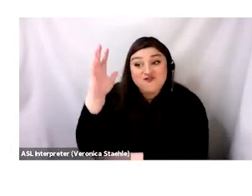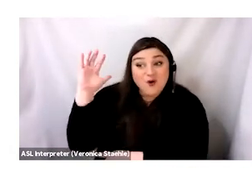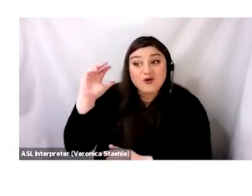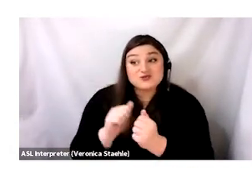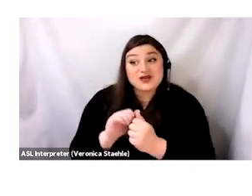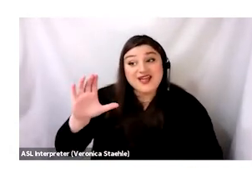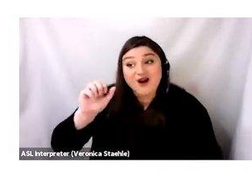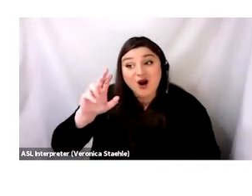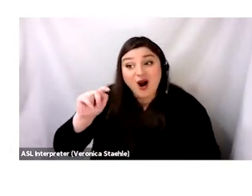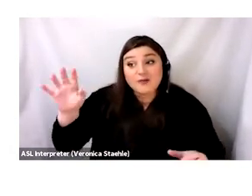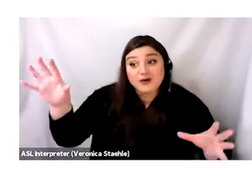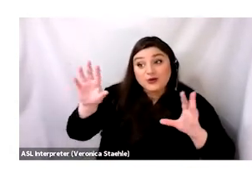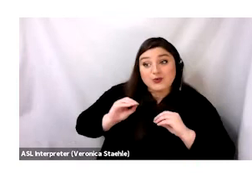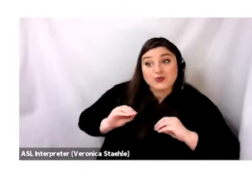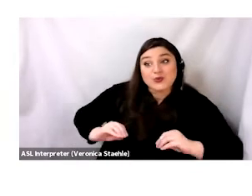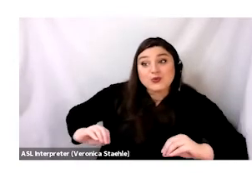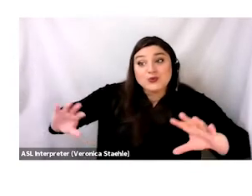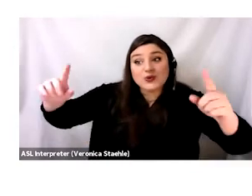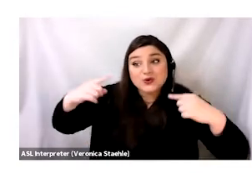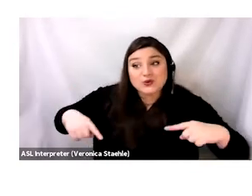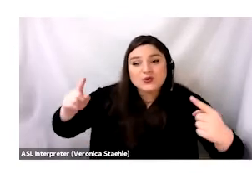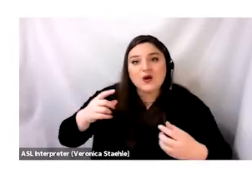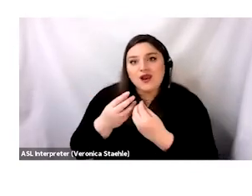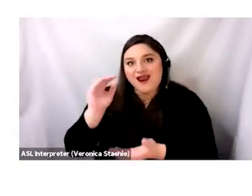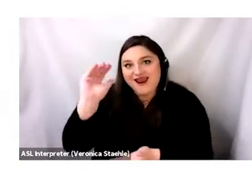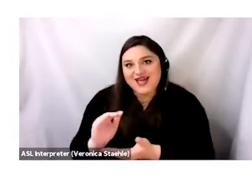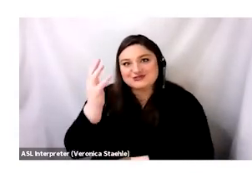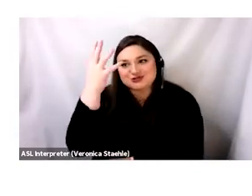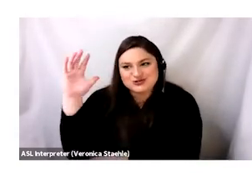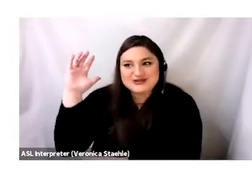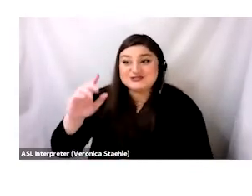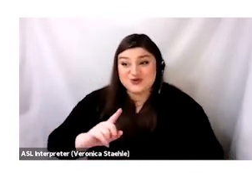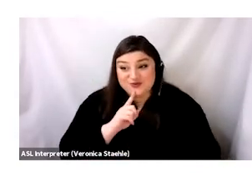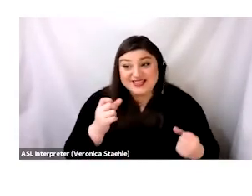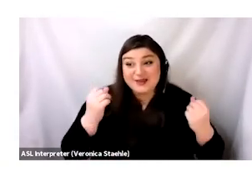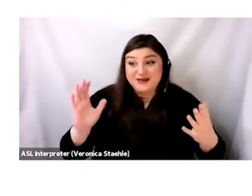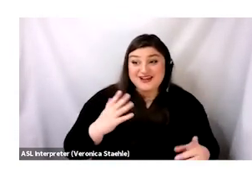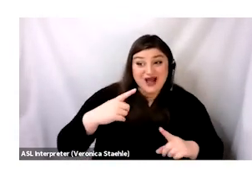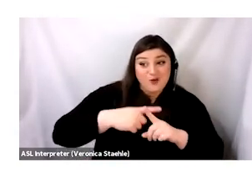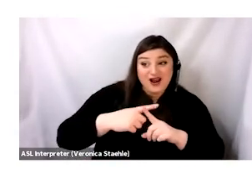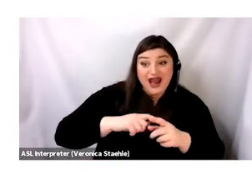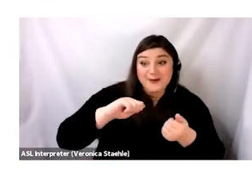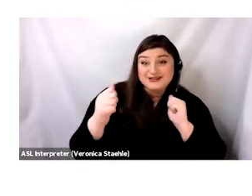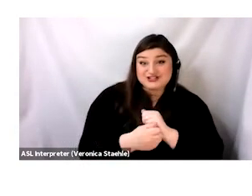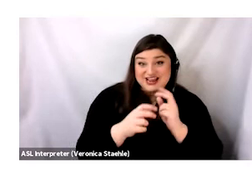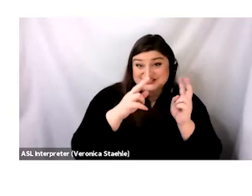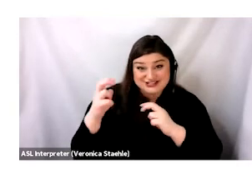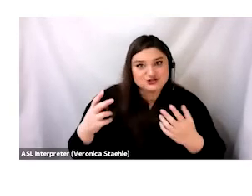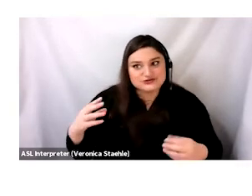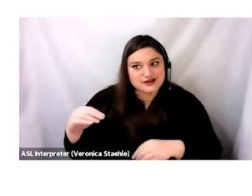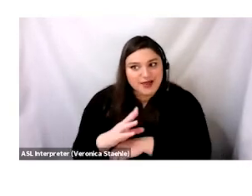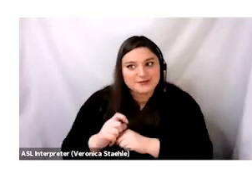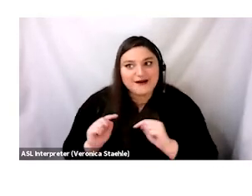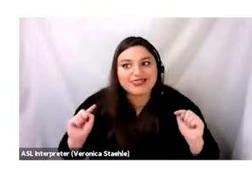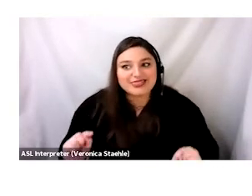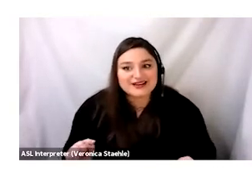a thread from colonialism to some of the climate change and agricultural issues that we see today. So for example, by